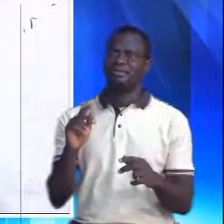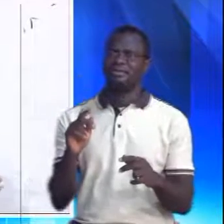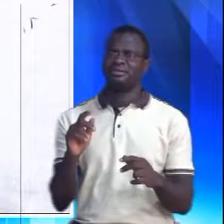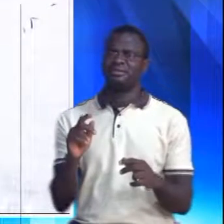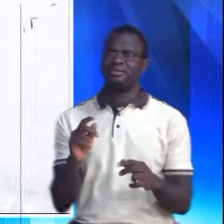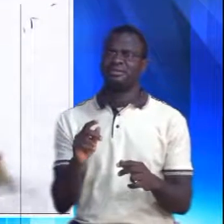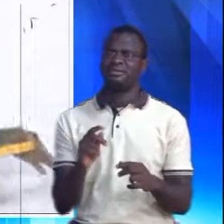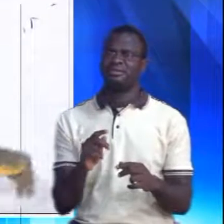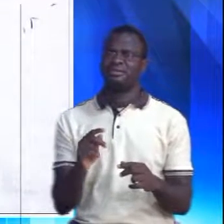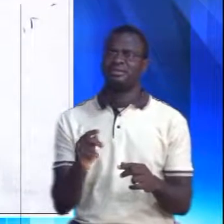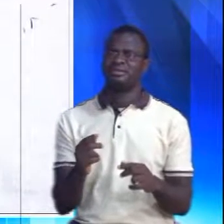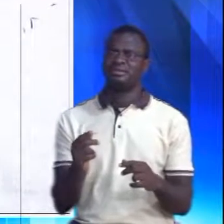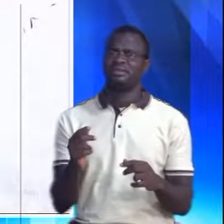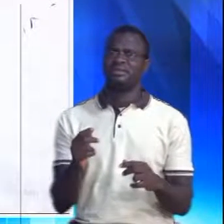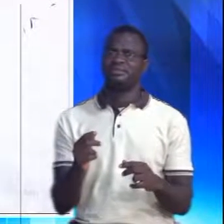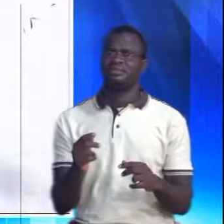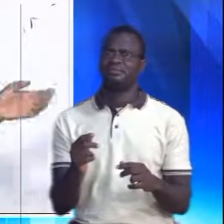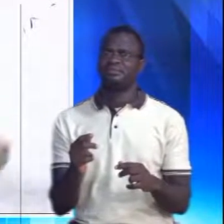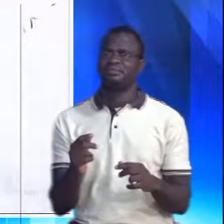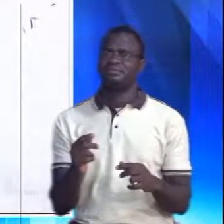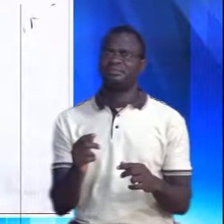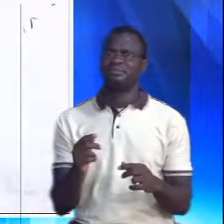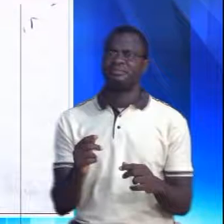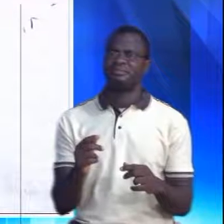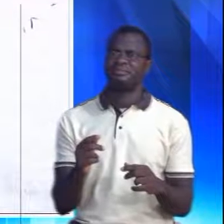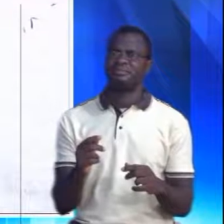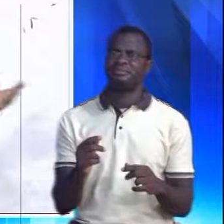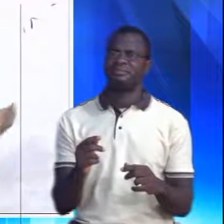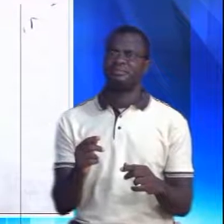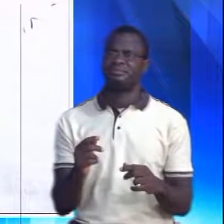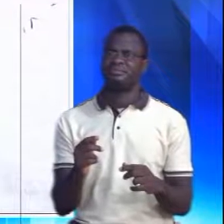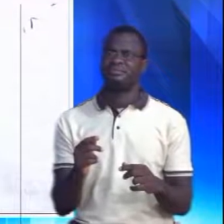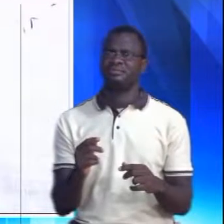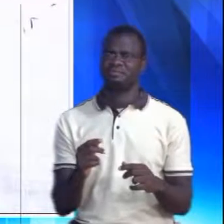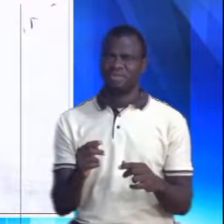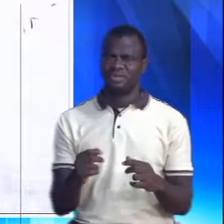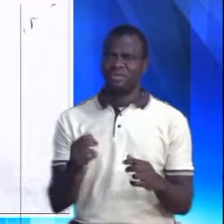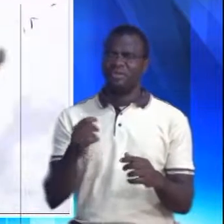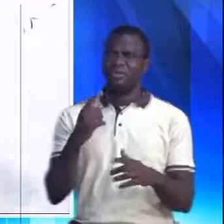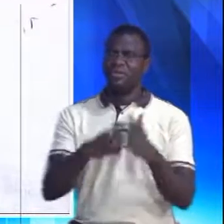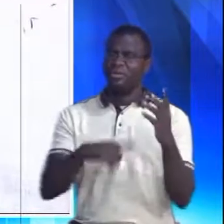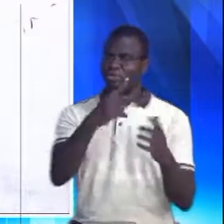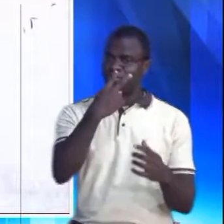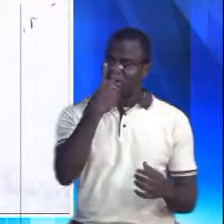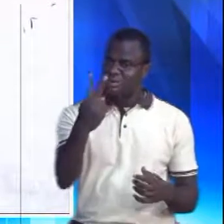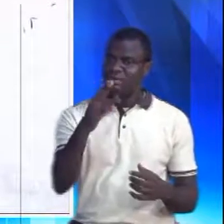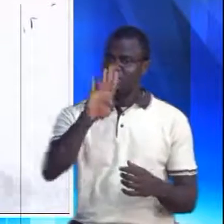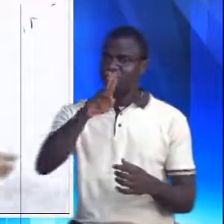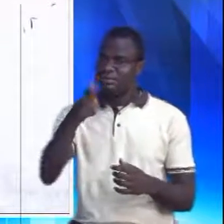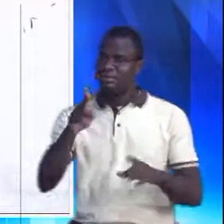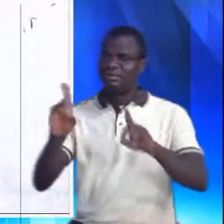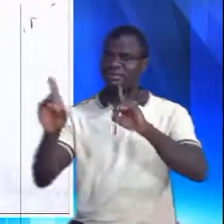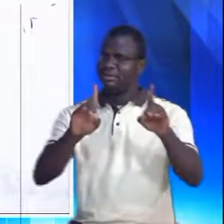Many could not go to their farms. Many were displaced. They lost their property. Some lost their loved ones,